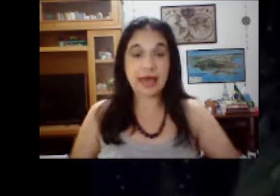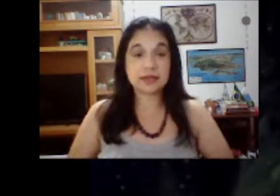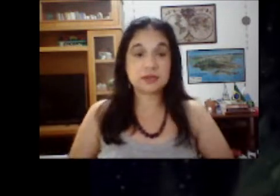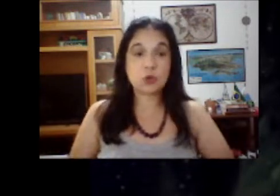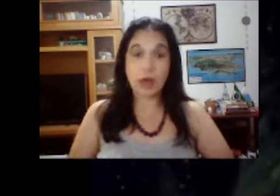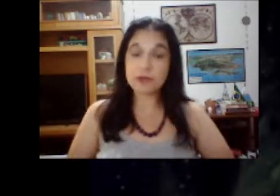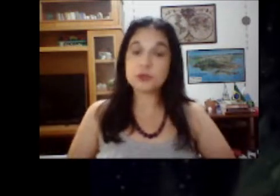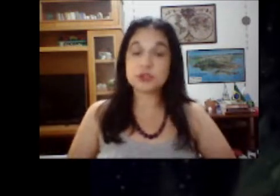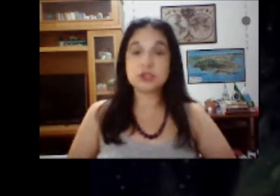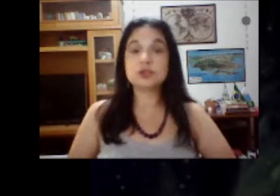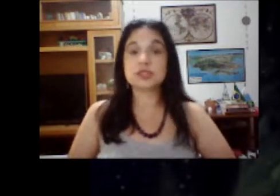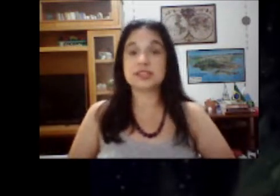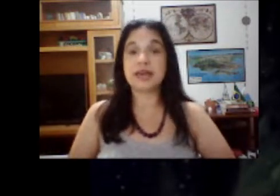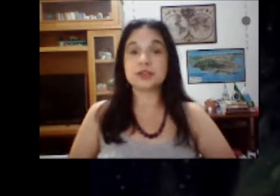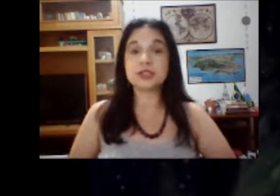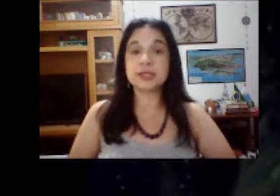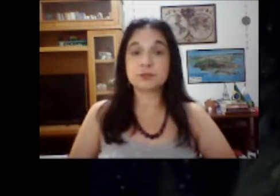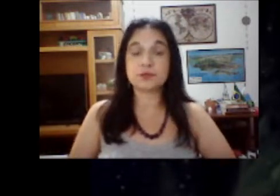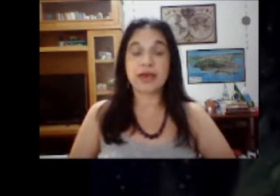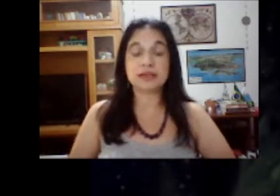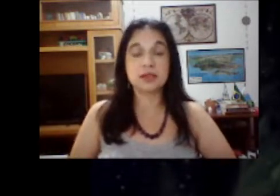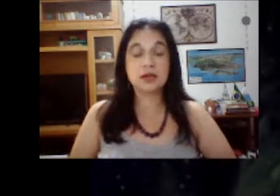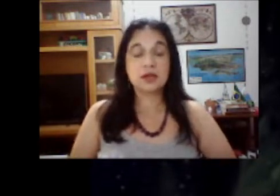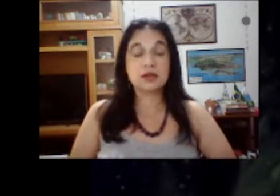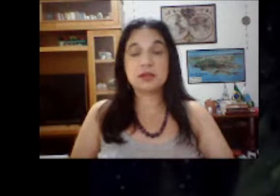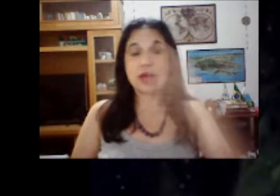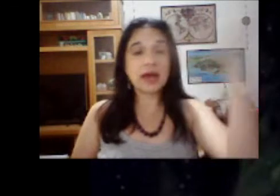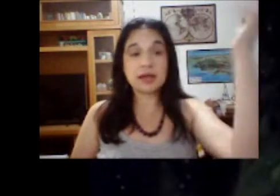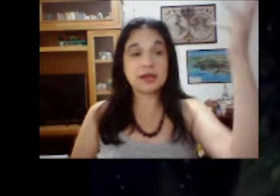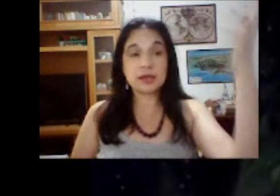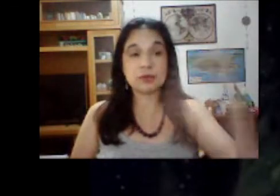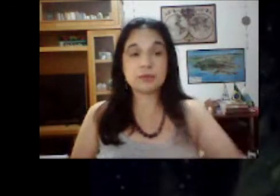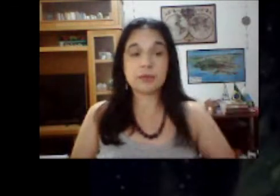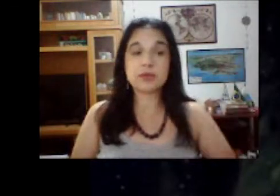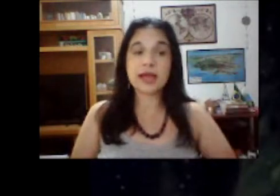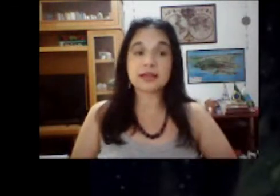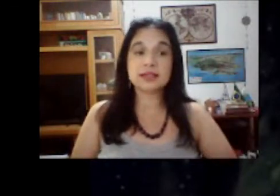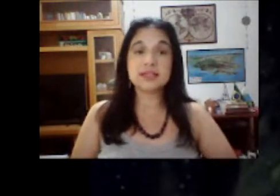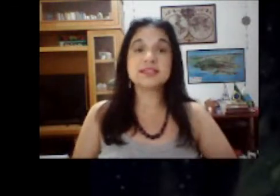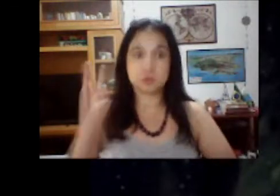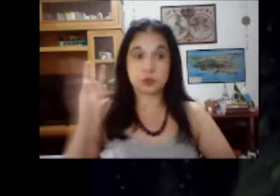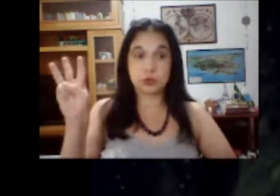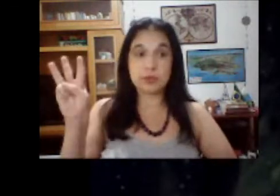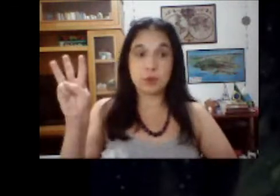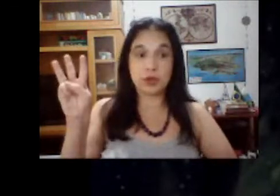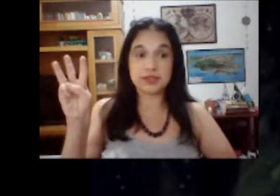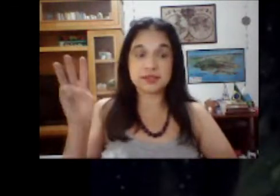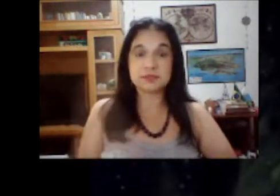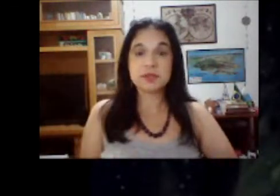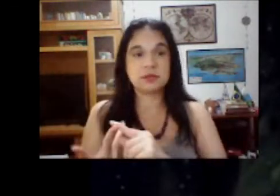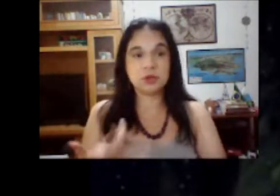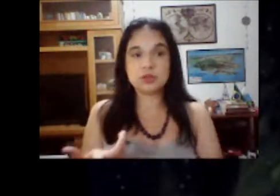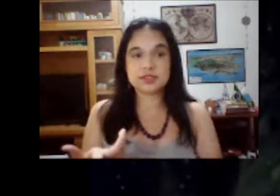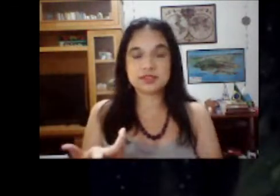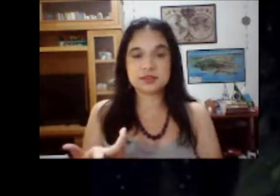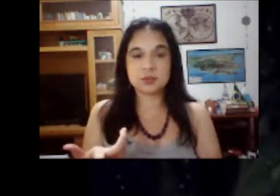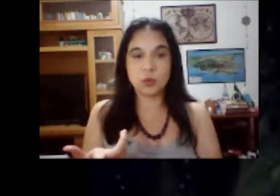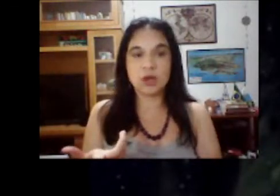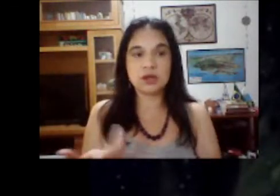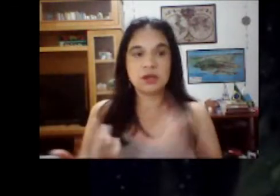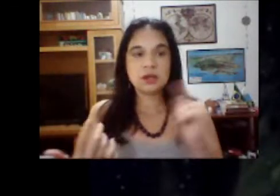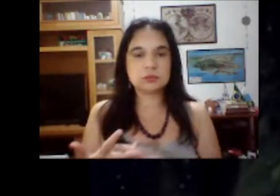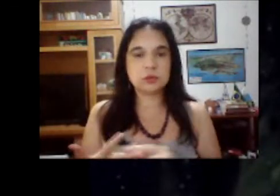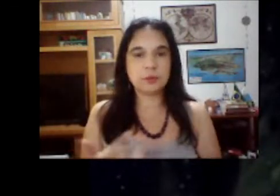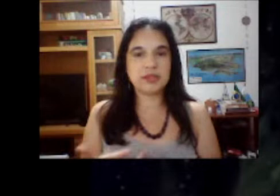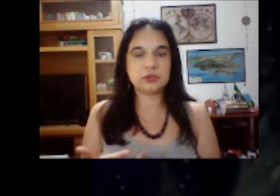They had quite a few children together. In fact, that I can remember, at least three boys. The oldest